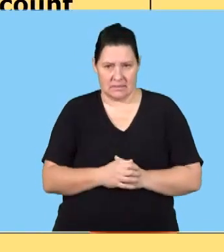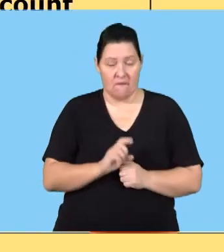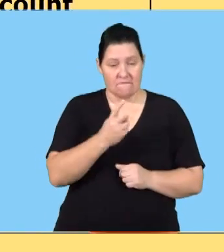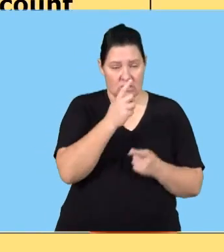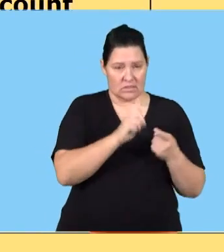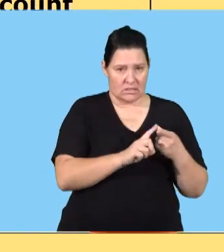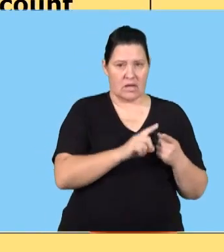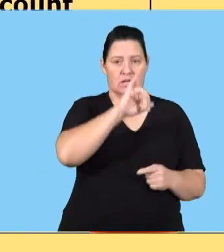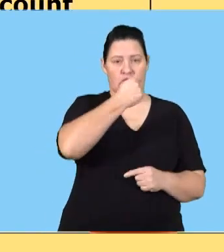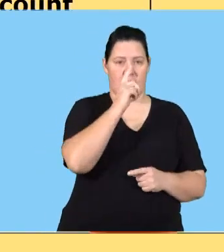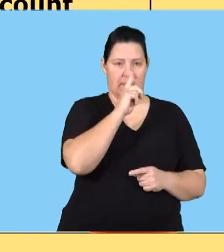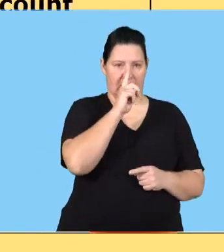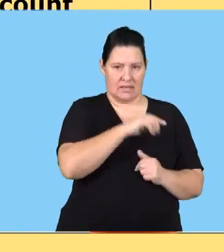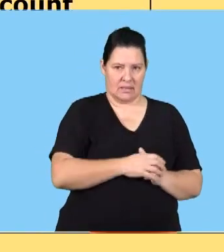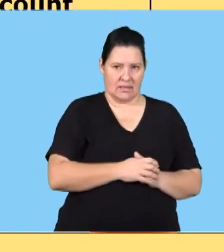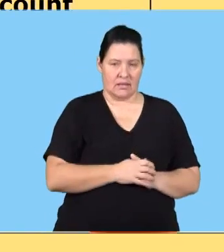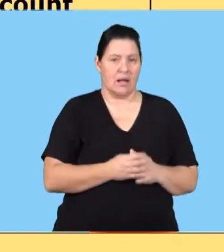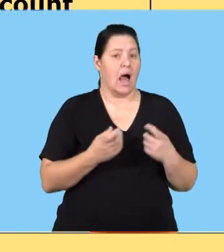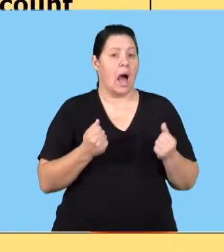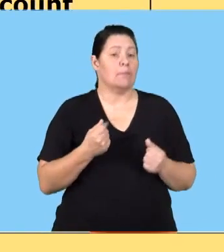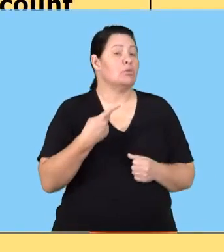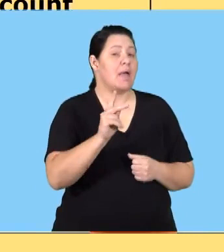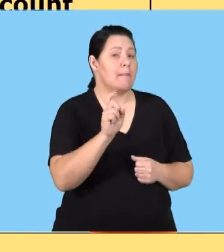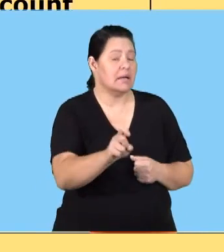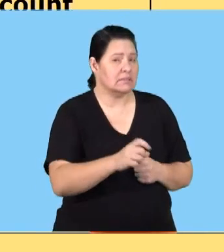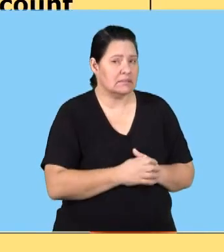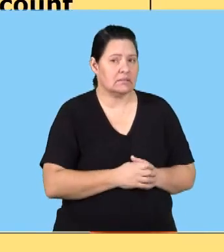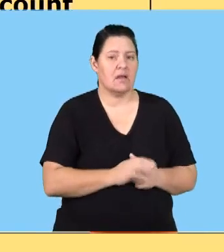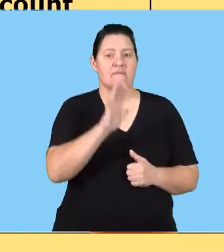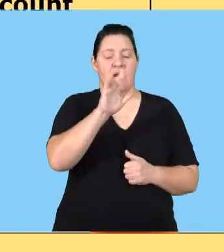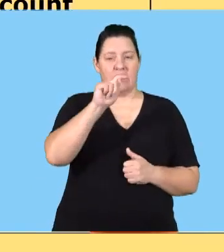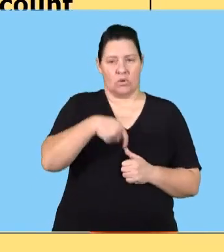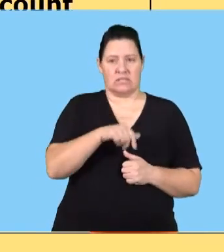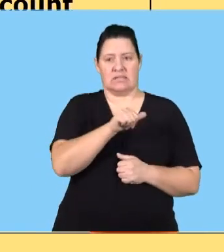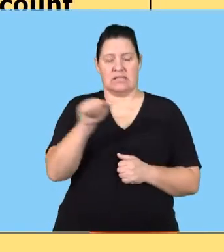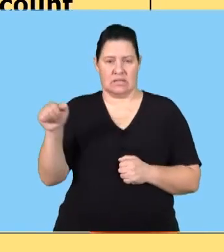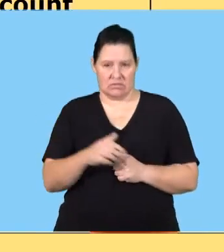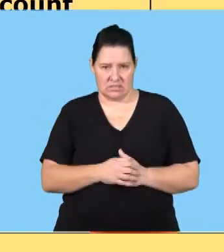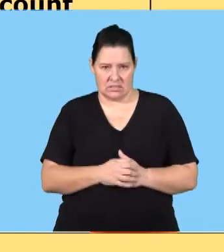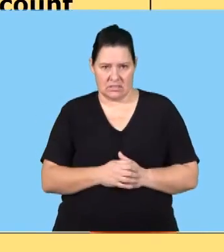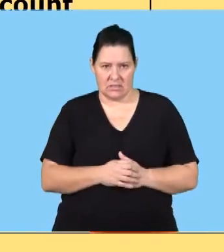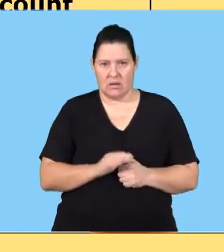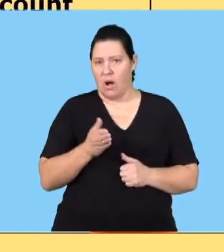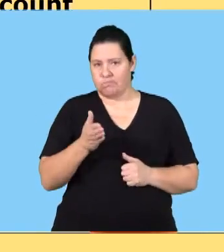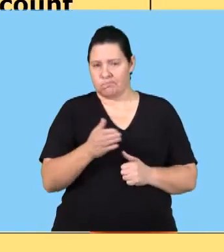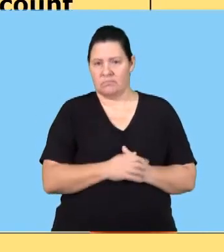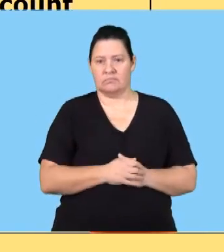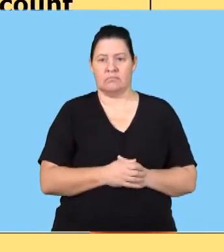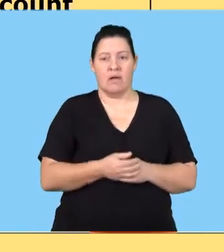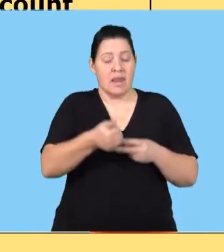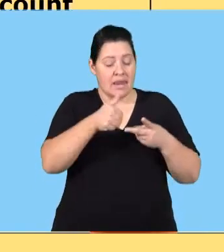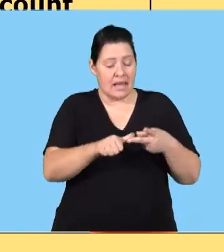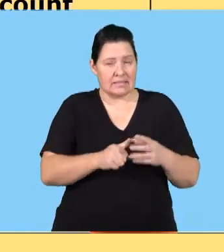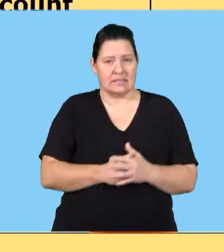have is J Pink. And how much do we owe J Pink? 5,600. So you have it there.